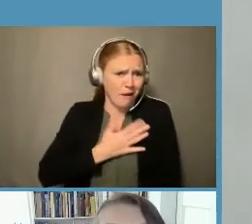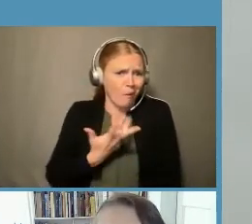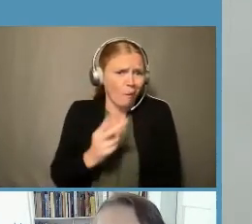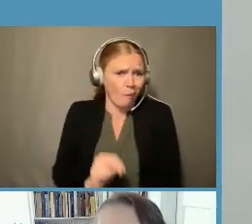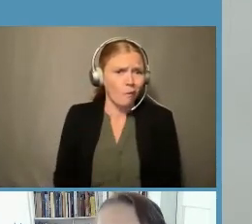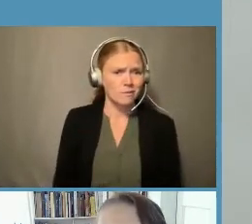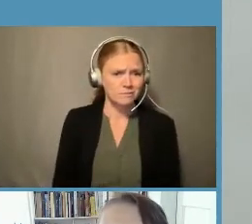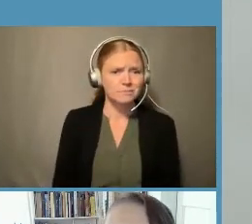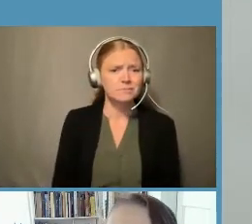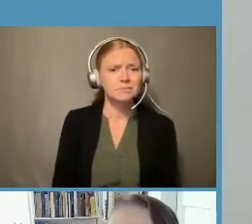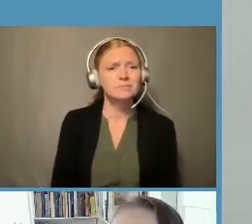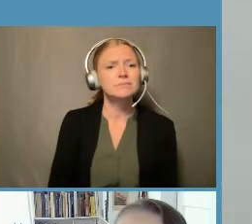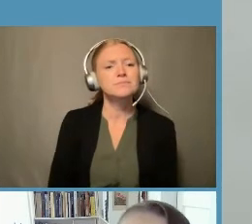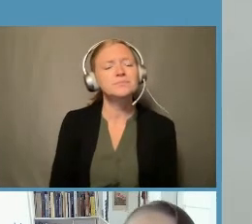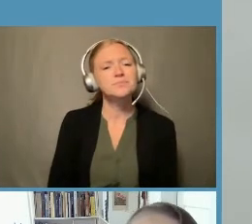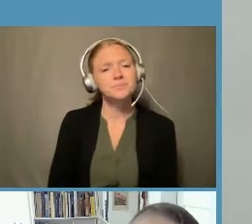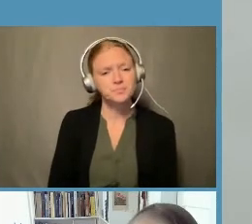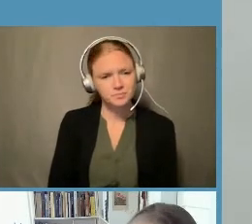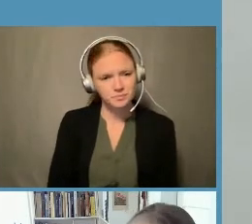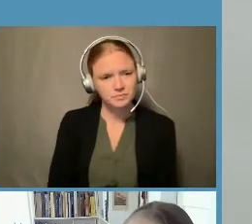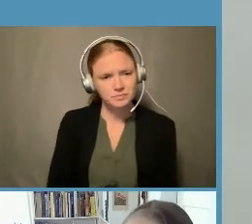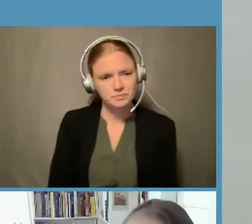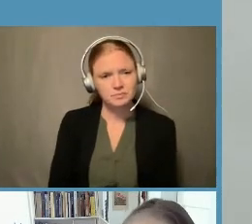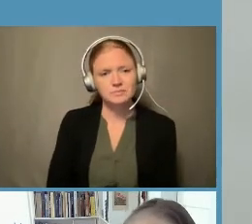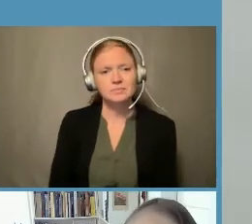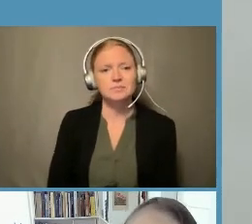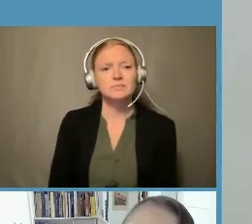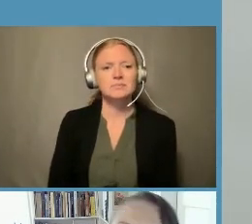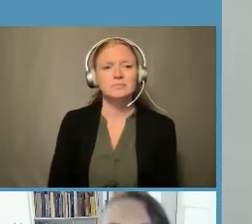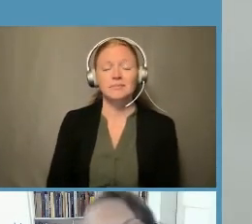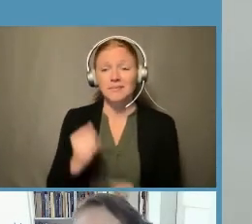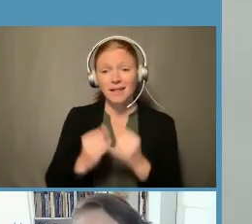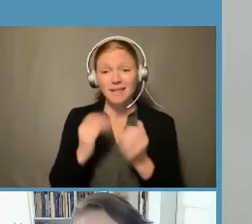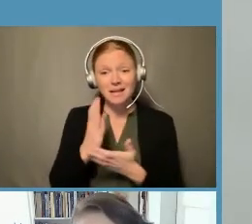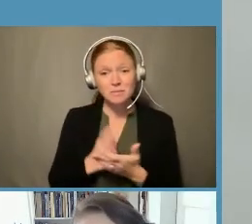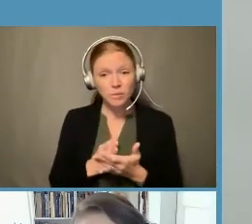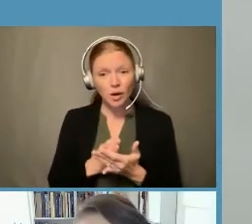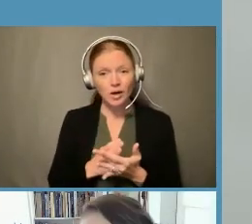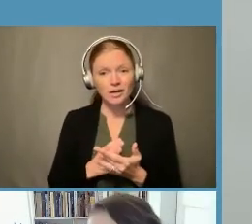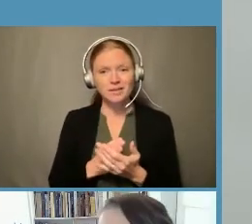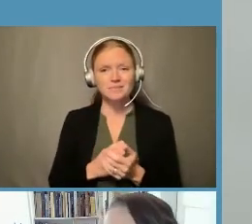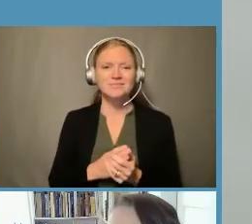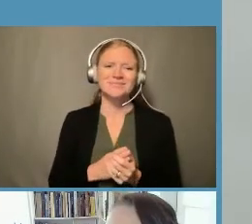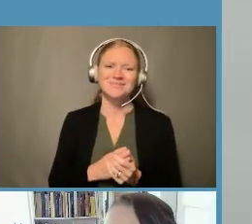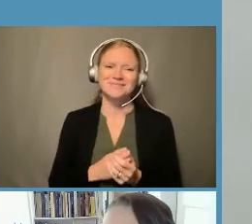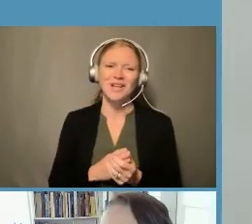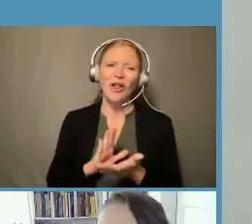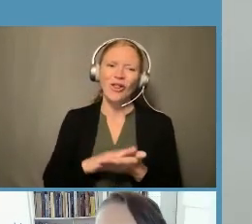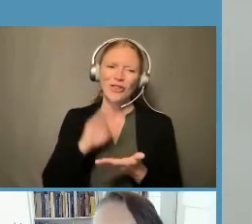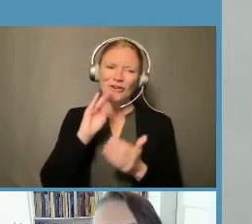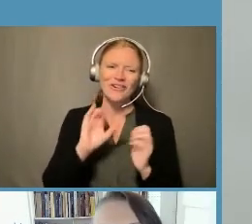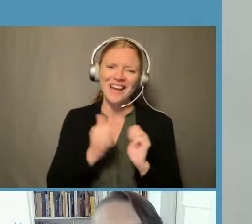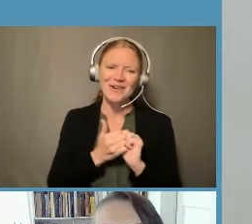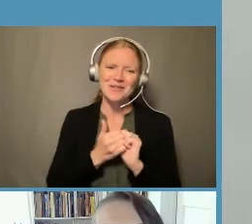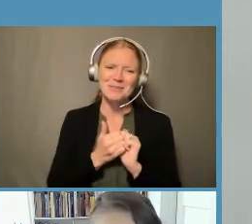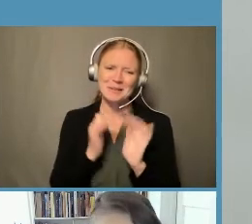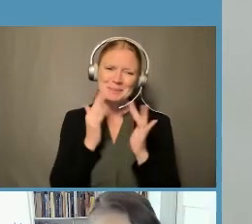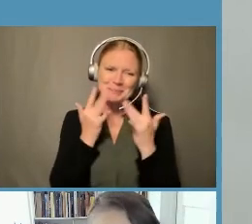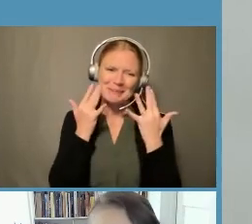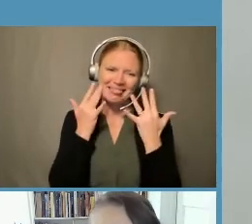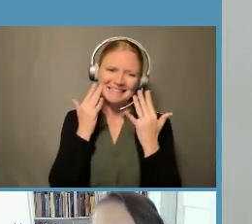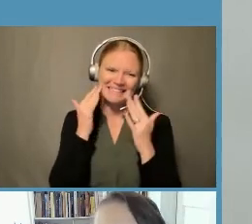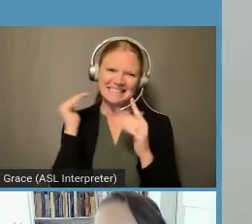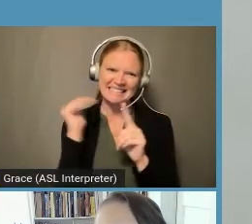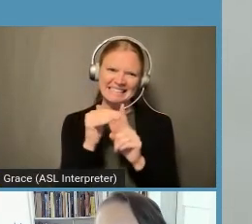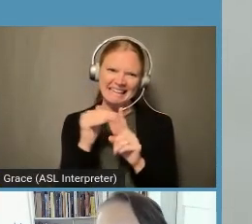project management. Then the last part is learning to be a delightful nag. So if you need things from other